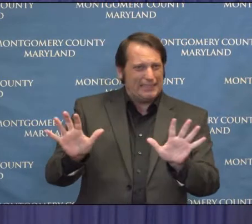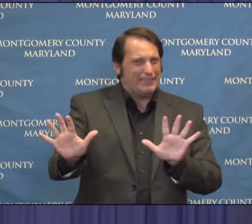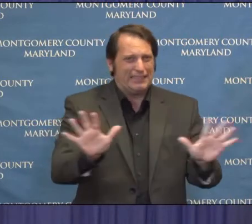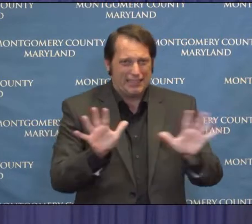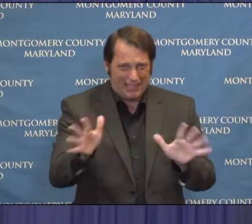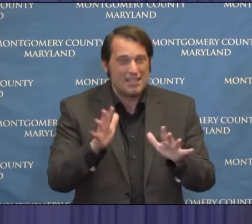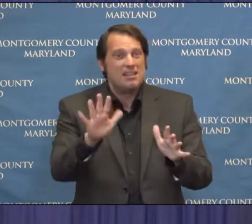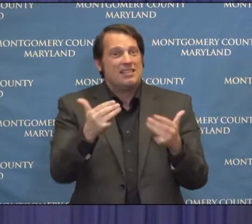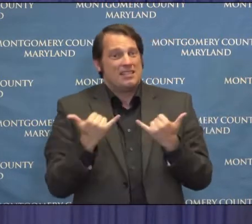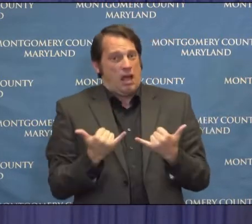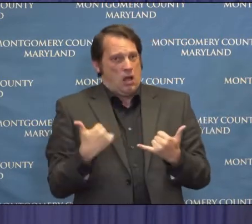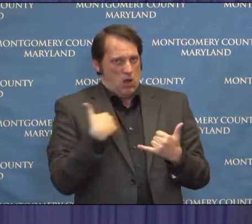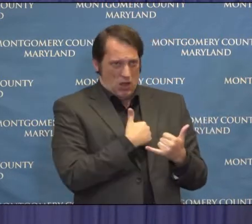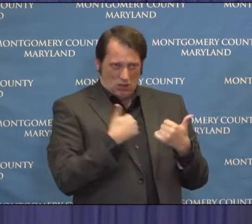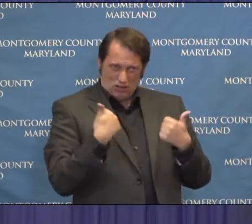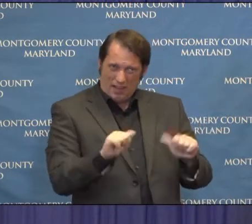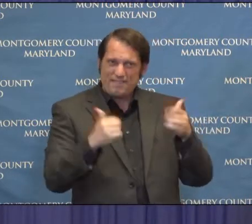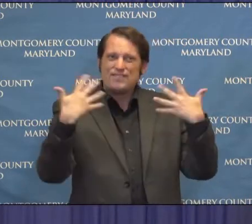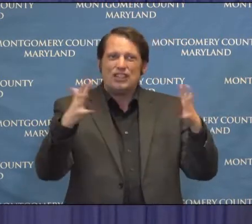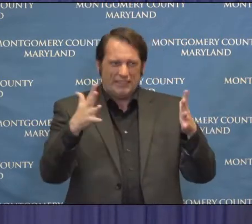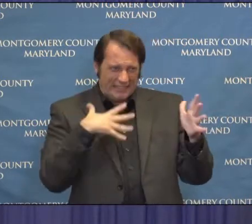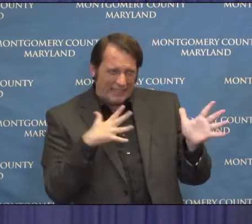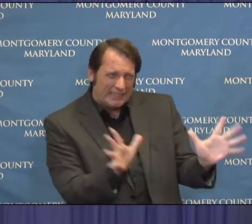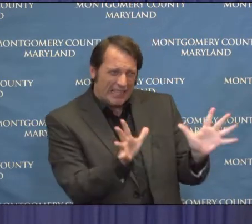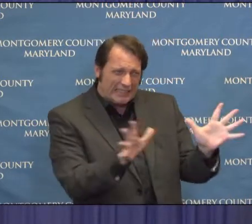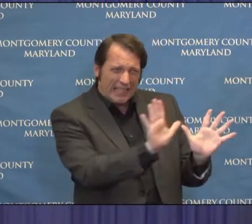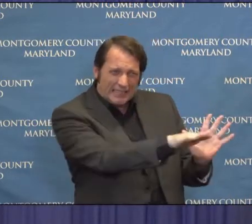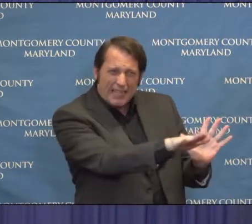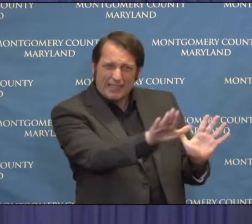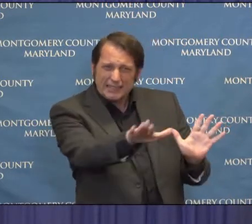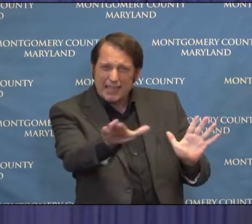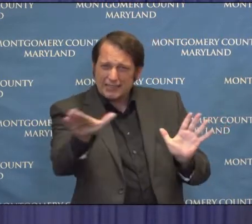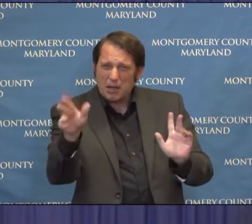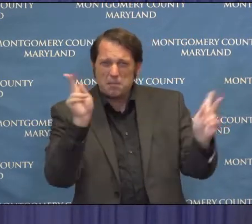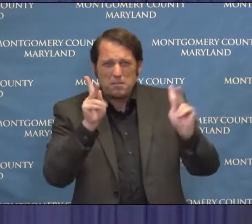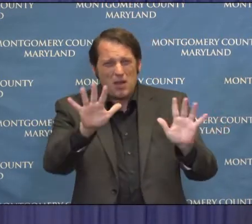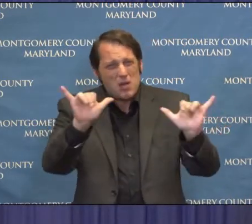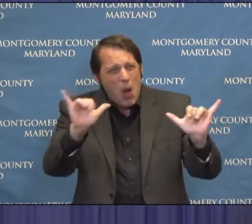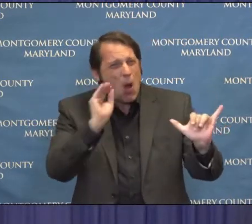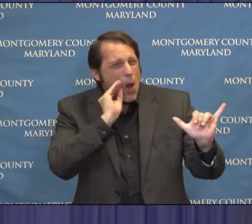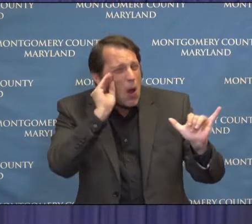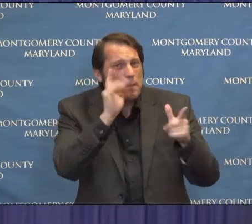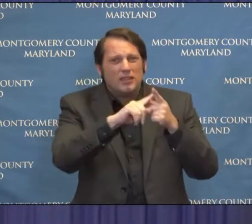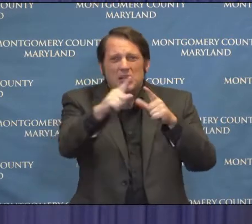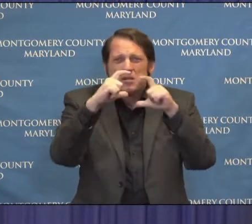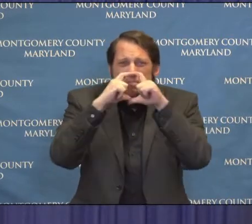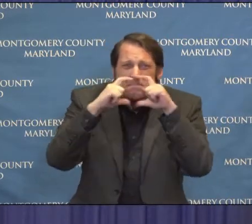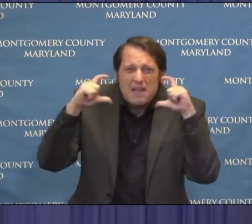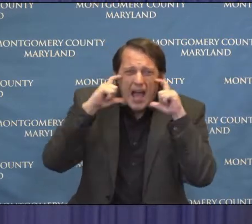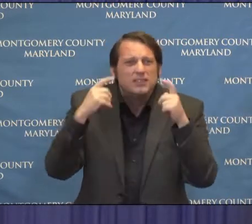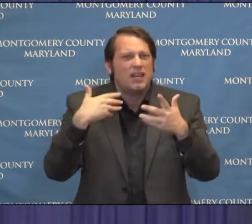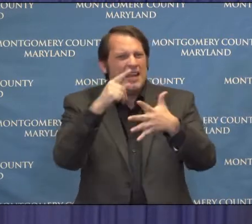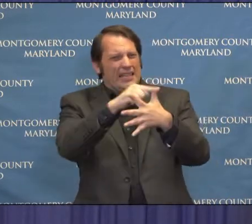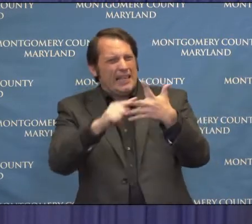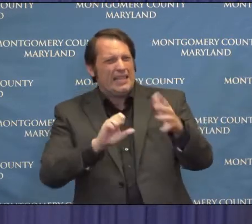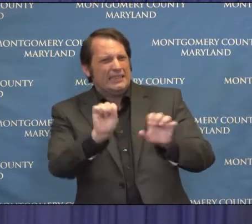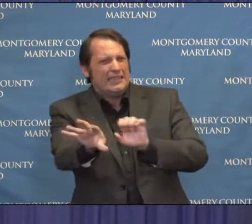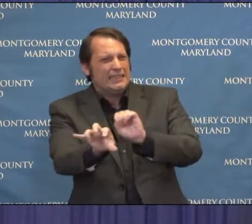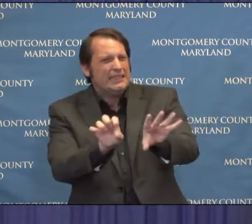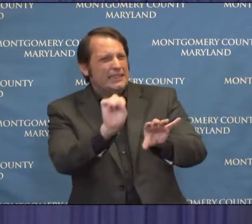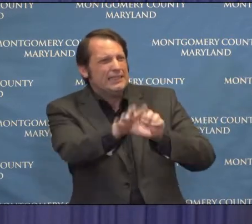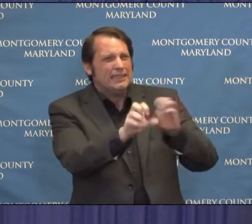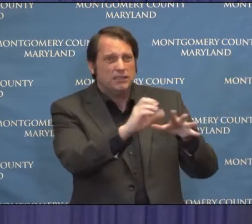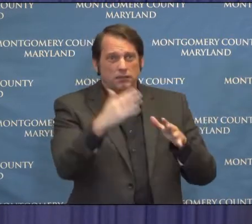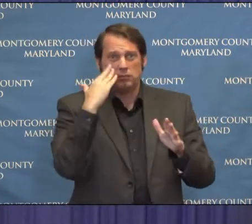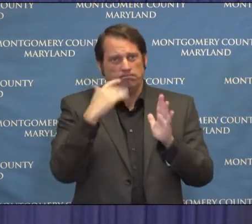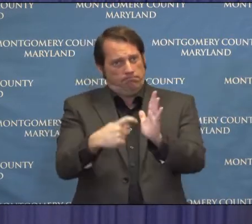in place, because we took steps like masks and things, I said those are the things that we knew were necessary to turn the curve on the virus